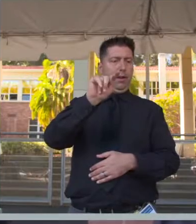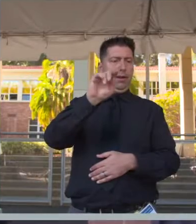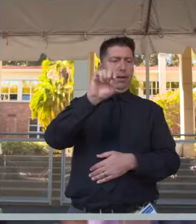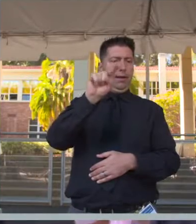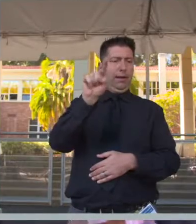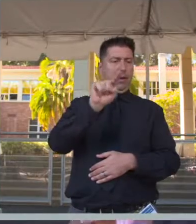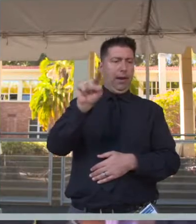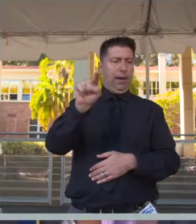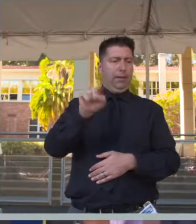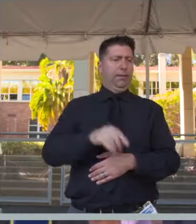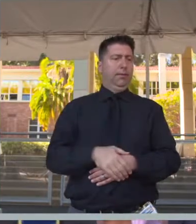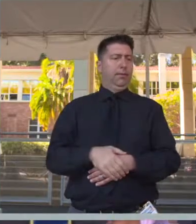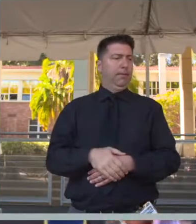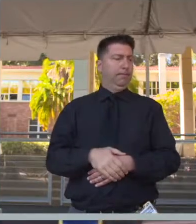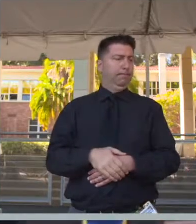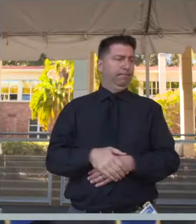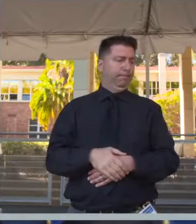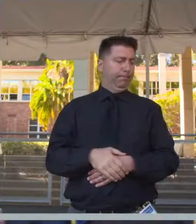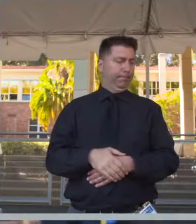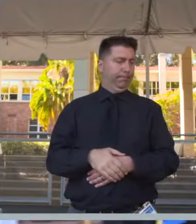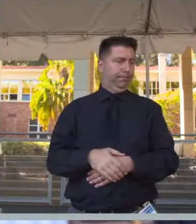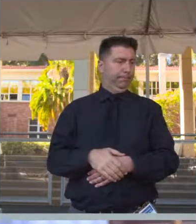Anchal Singla.